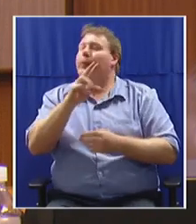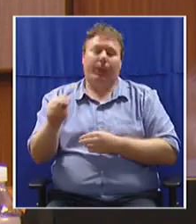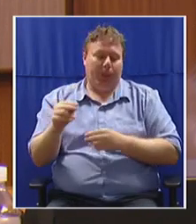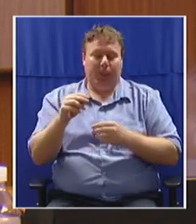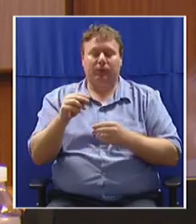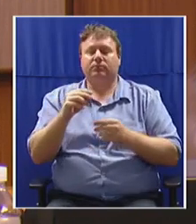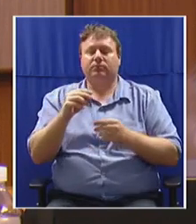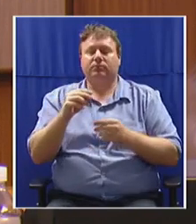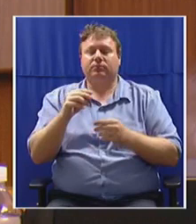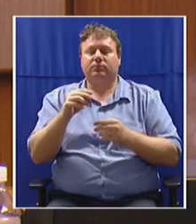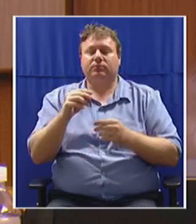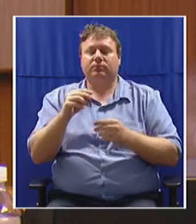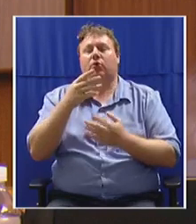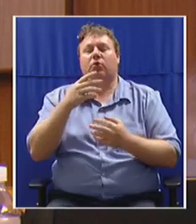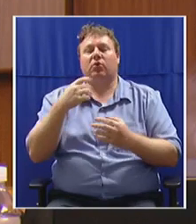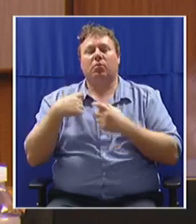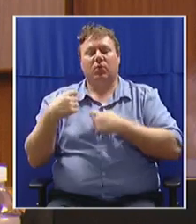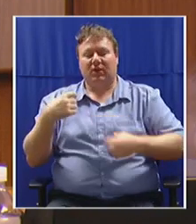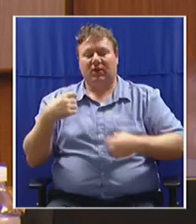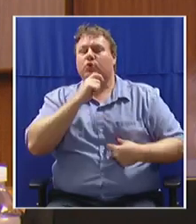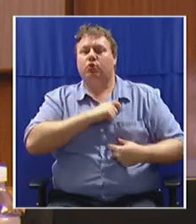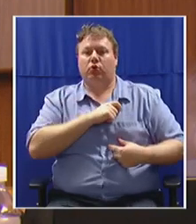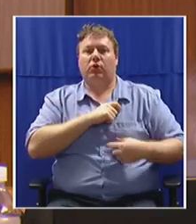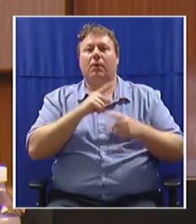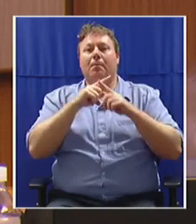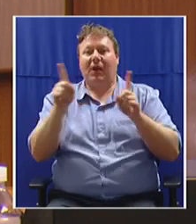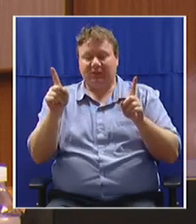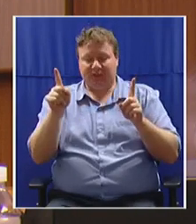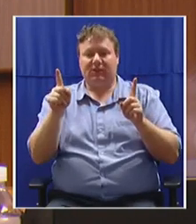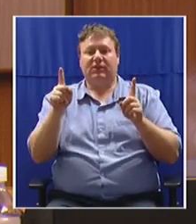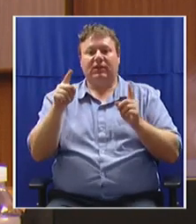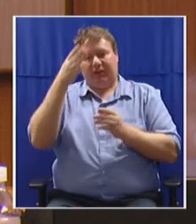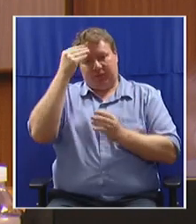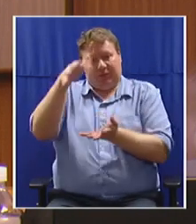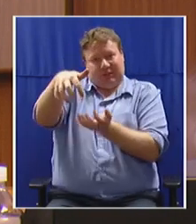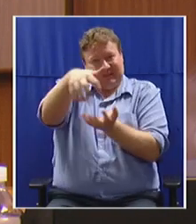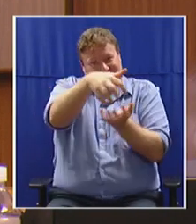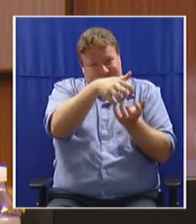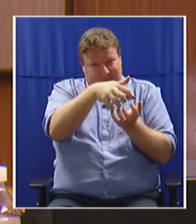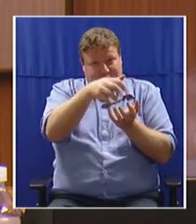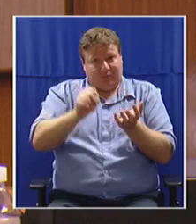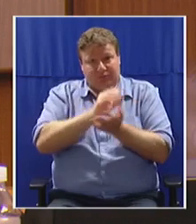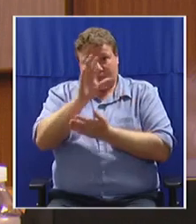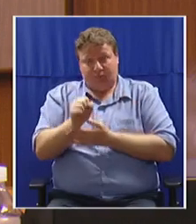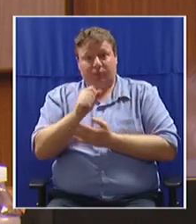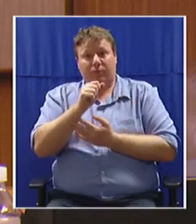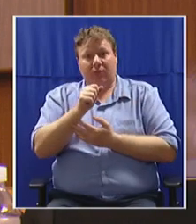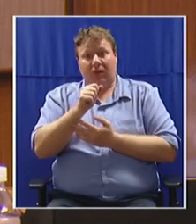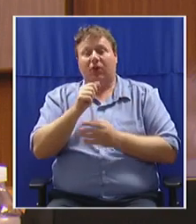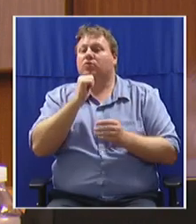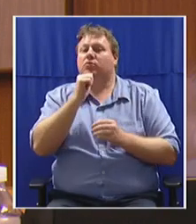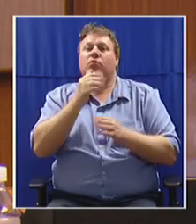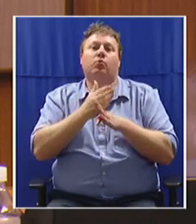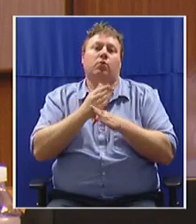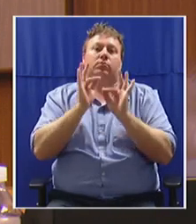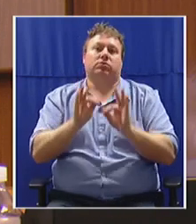But the intelligence in South Africa, in my view, Deputy President, is ineffective. Had it been effective, then